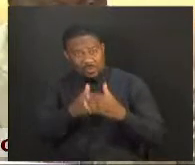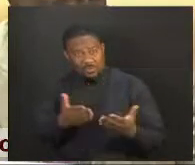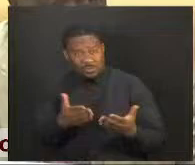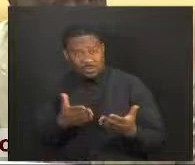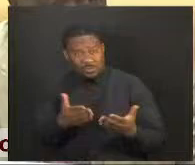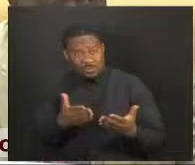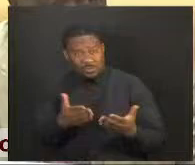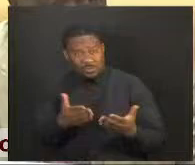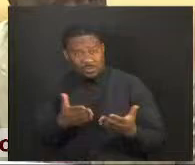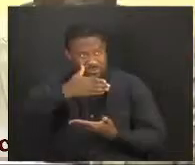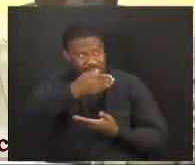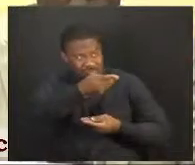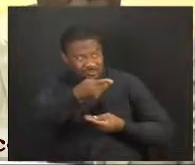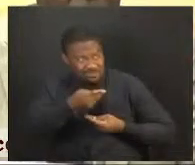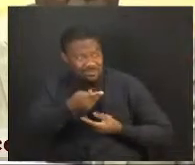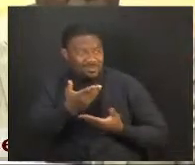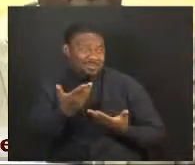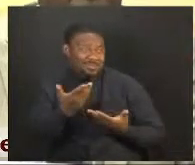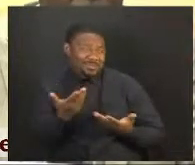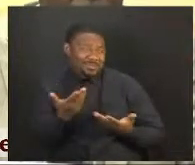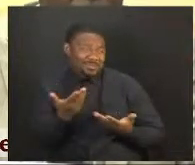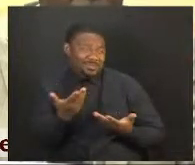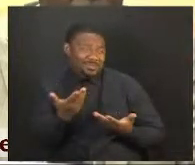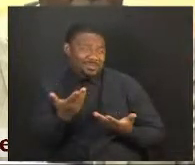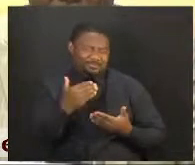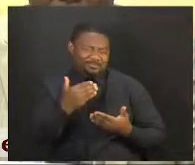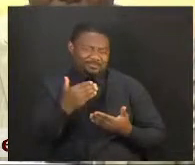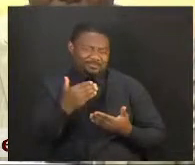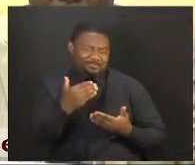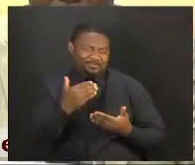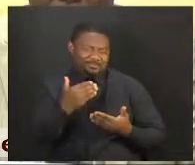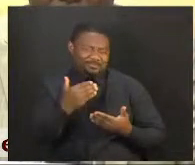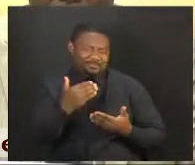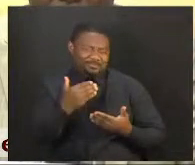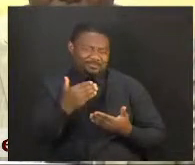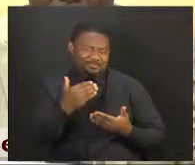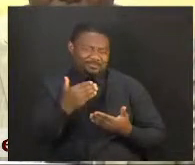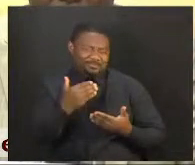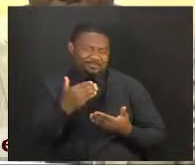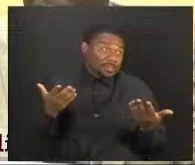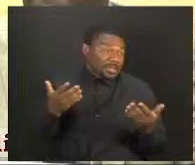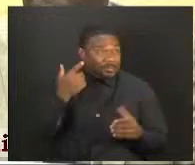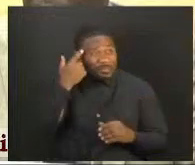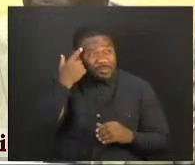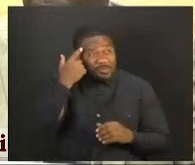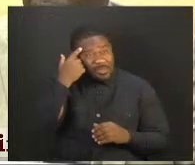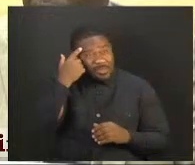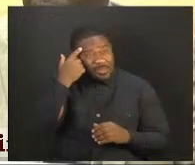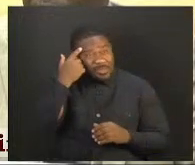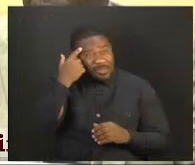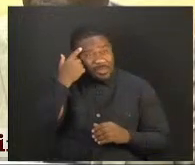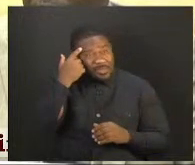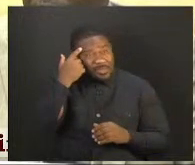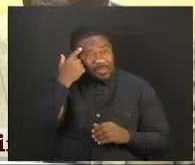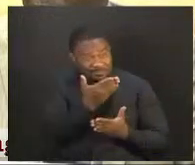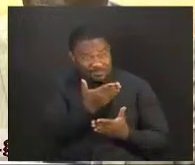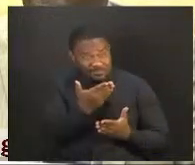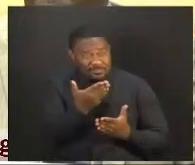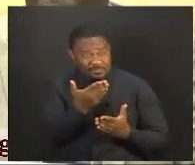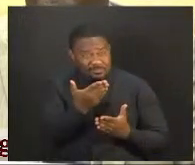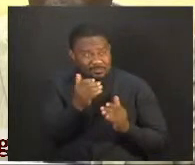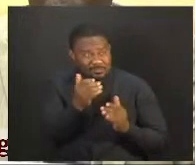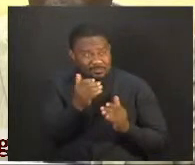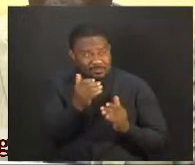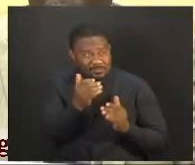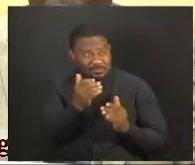very, very beautiful and working computers. So maybe I thought that I could appeal to you if you could direct the